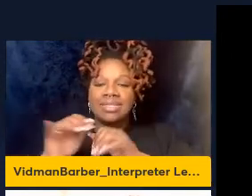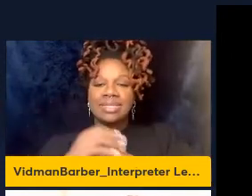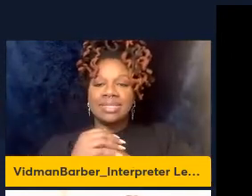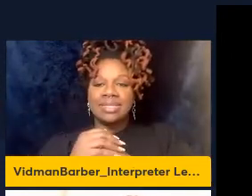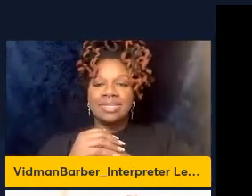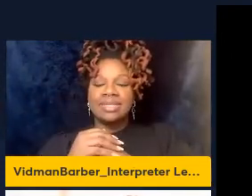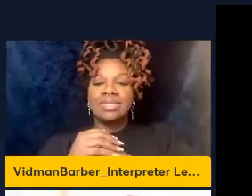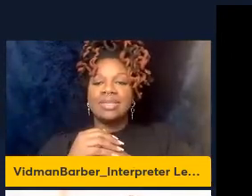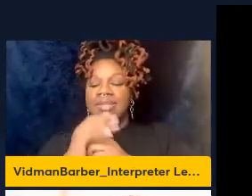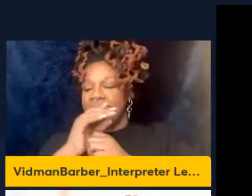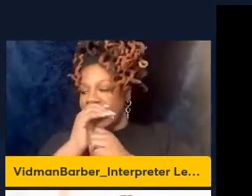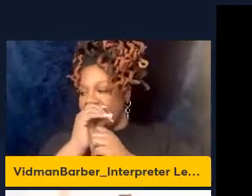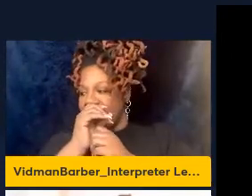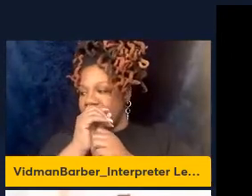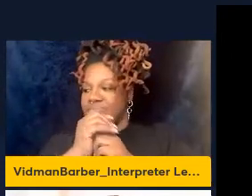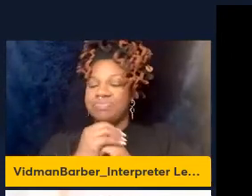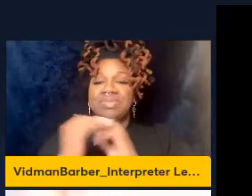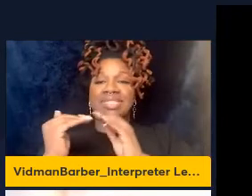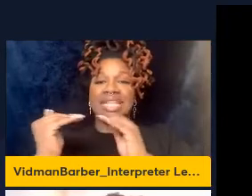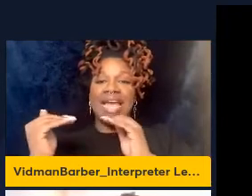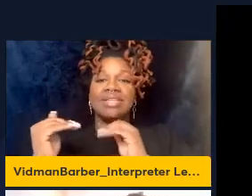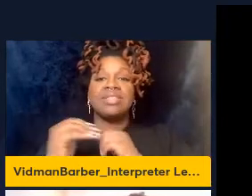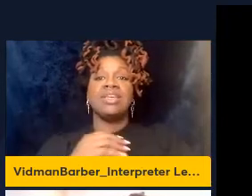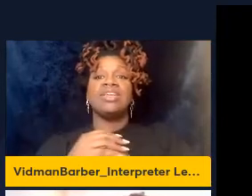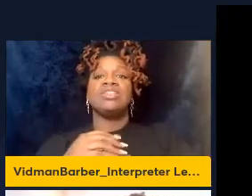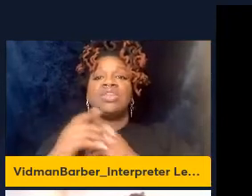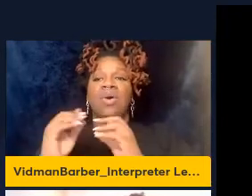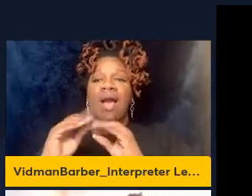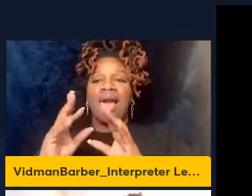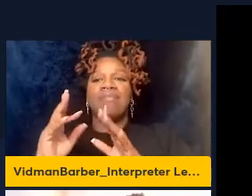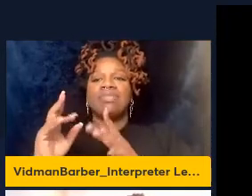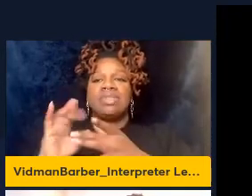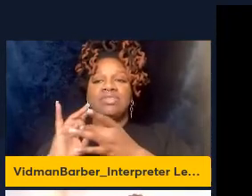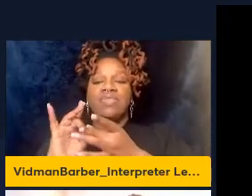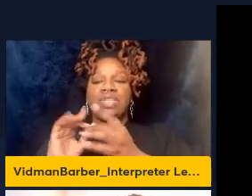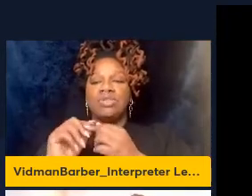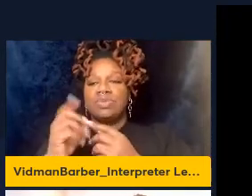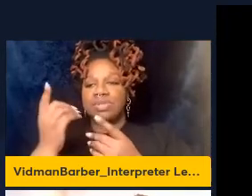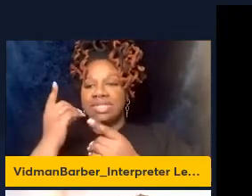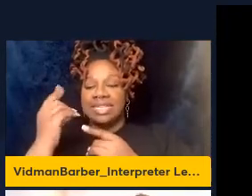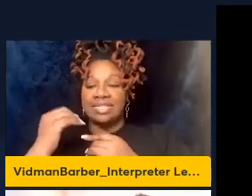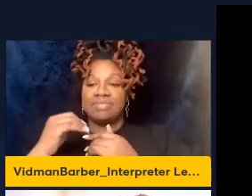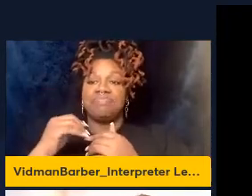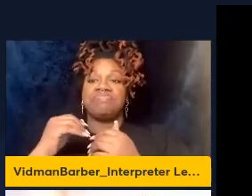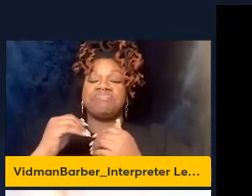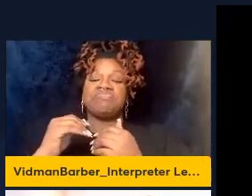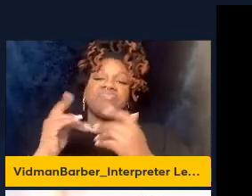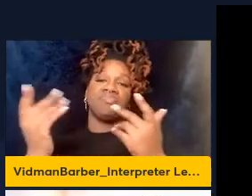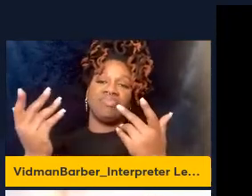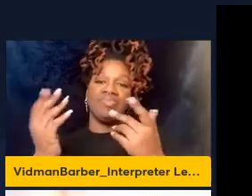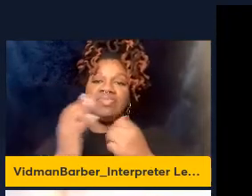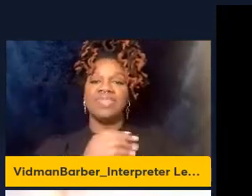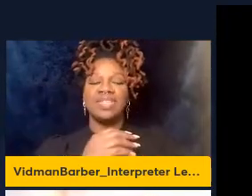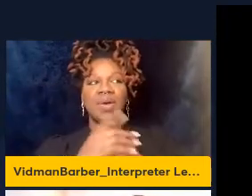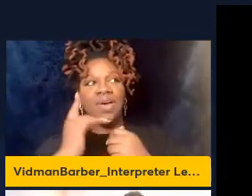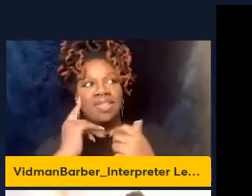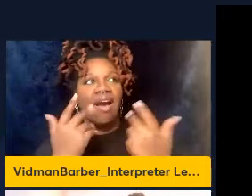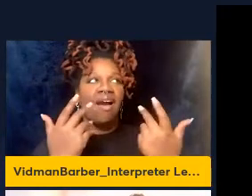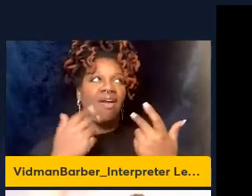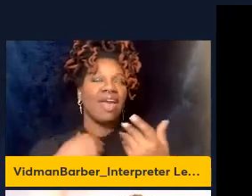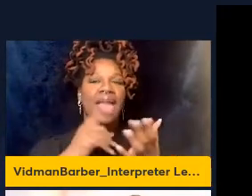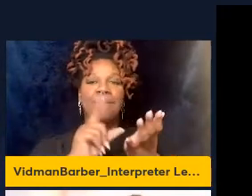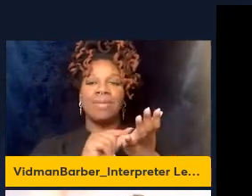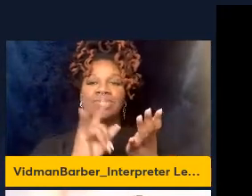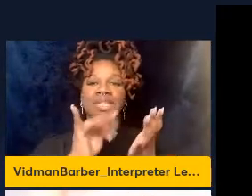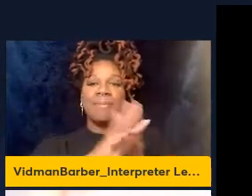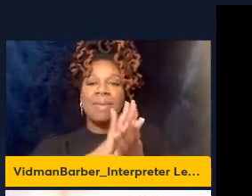role in onset of the disease. So moving forward, I thought like, okay, this paper, I published it. I want to continue pursuing